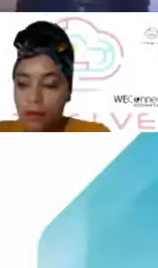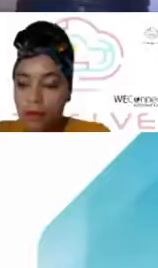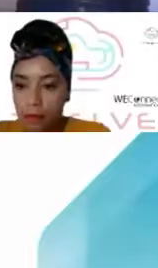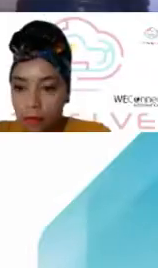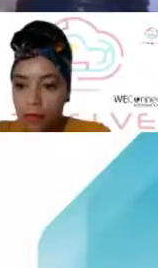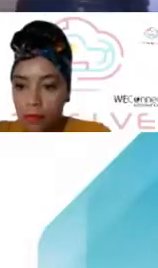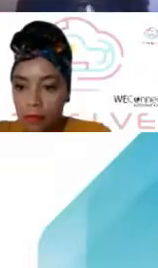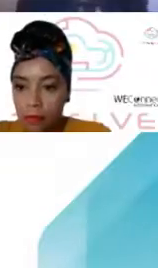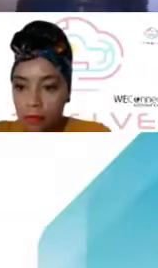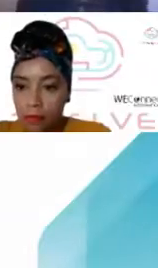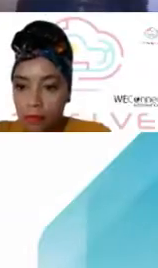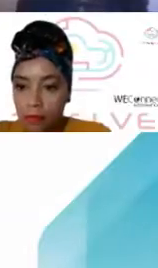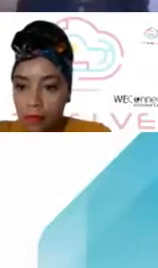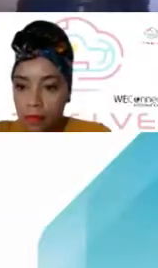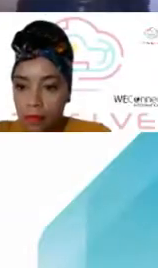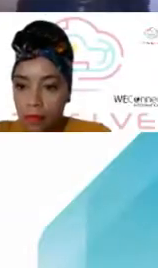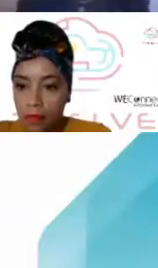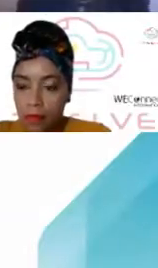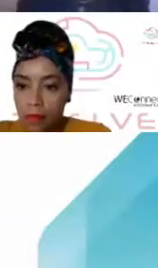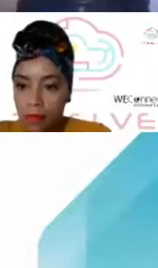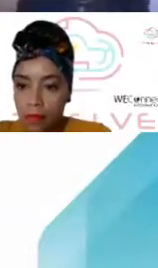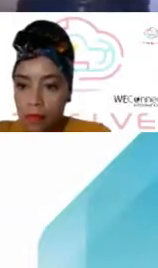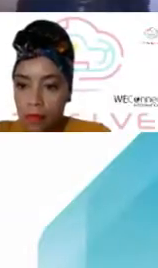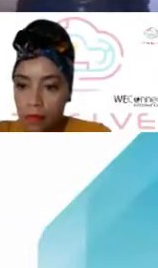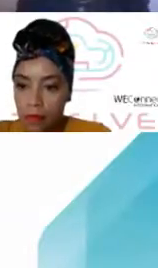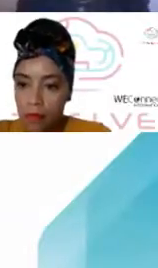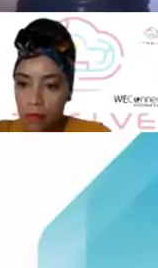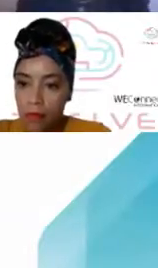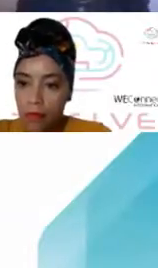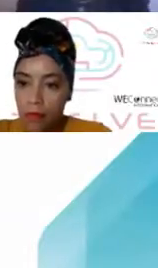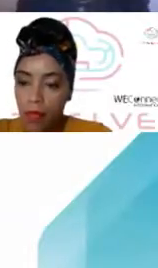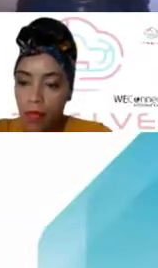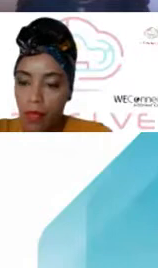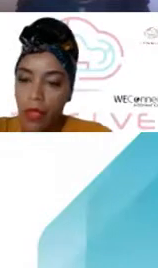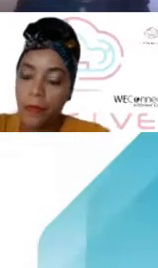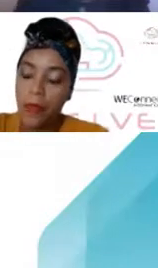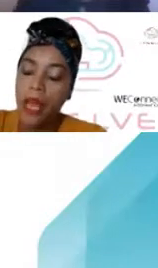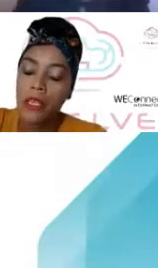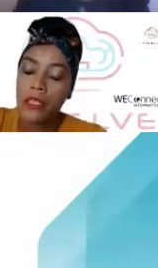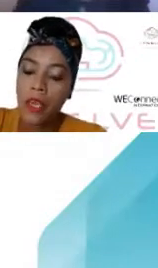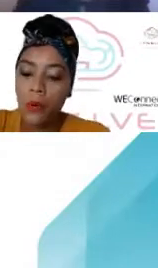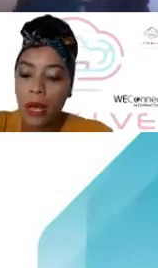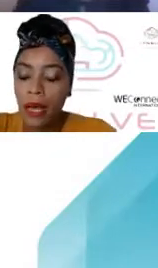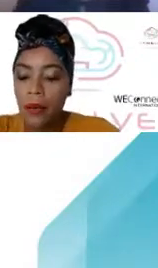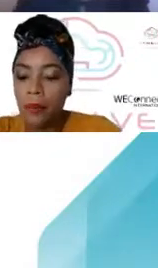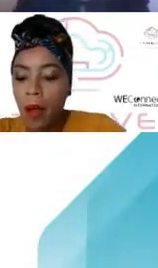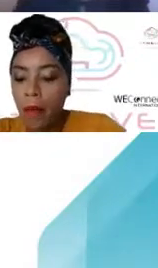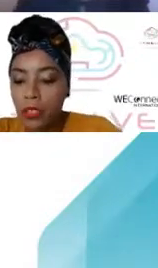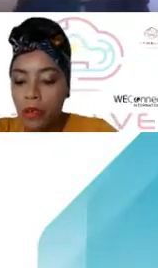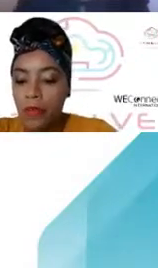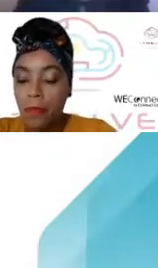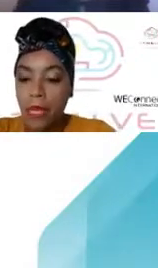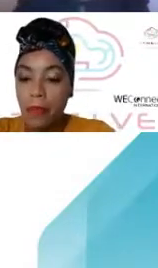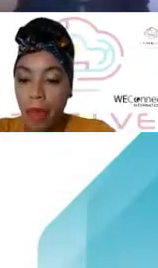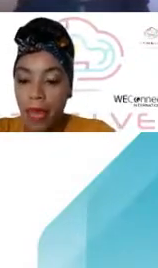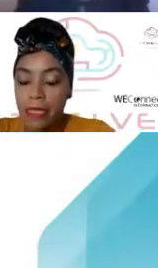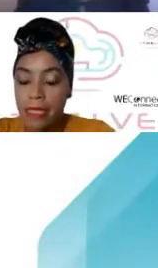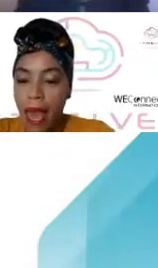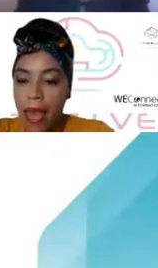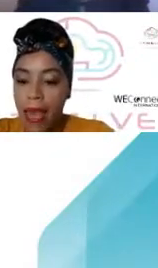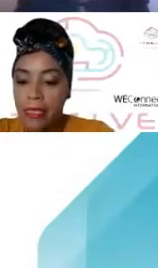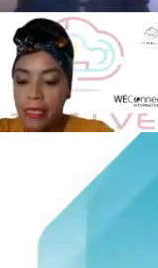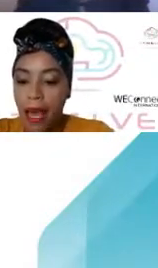compliant. What does that, can you explain a bit further regarding that? Okay, so most of the big